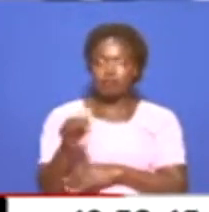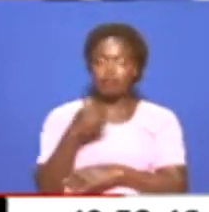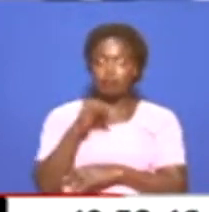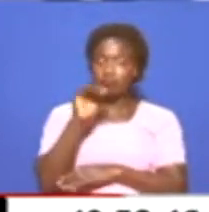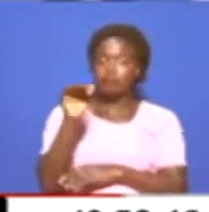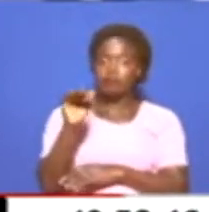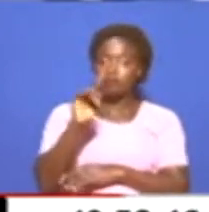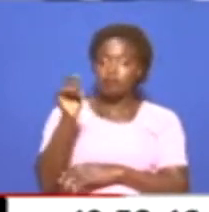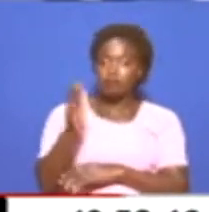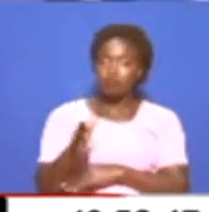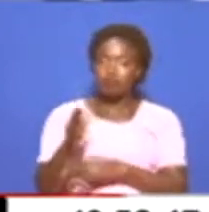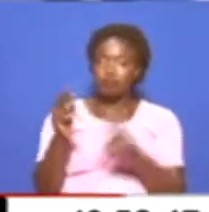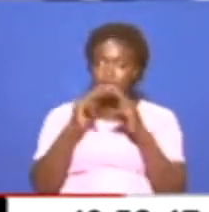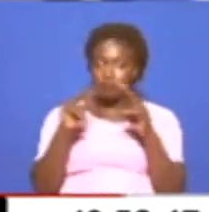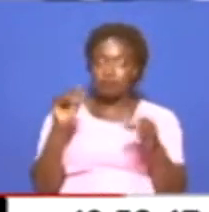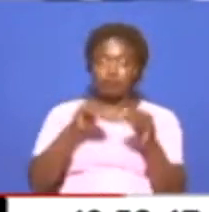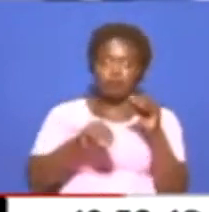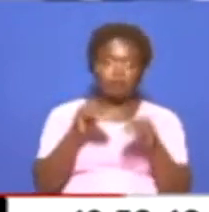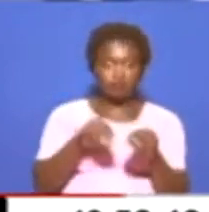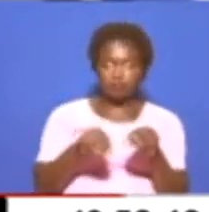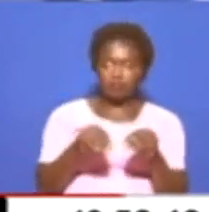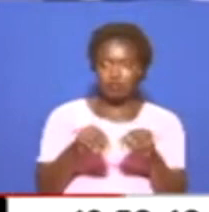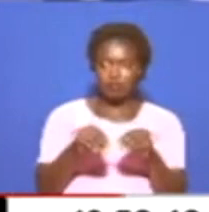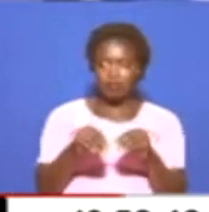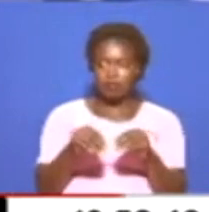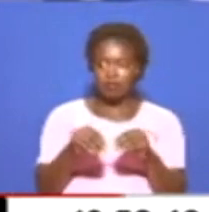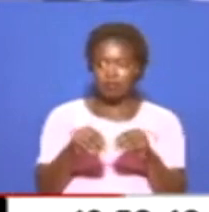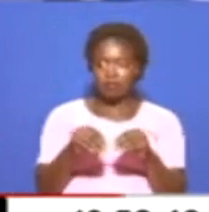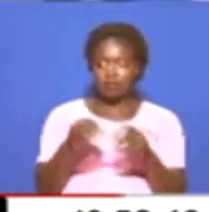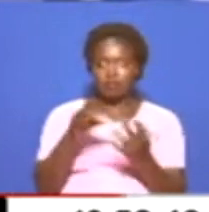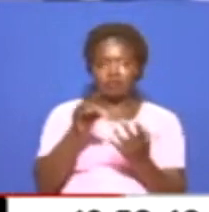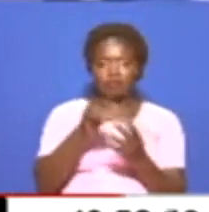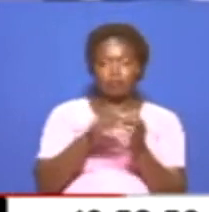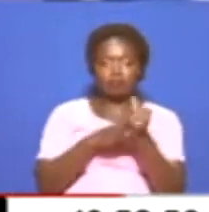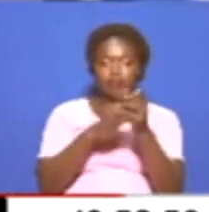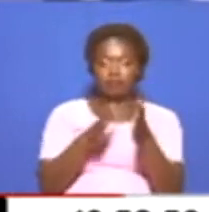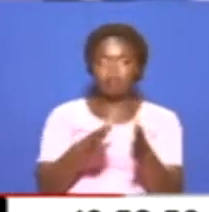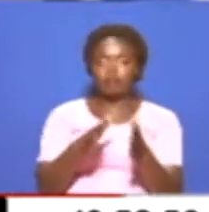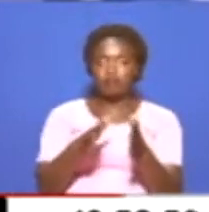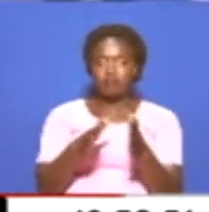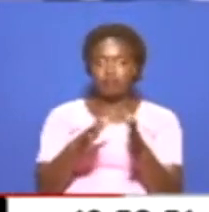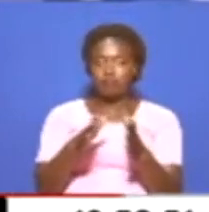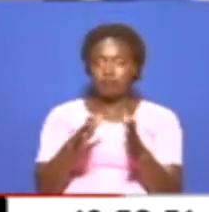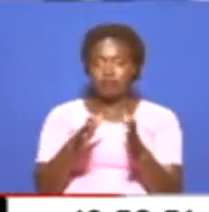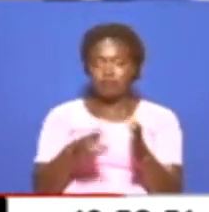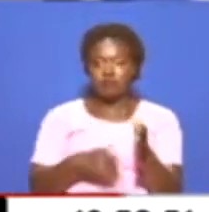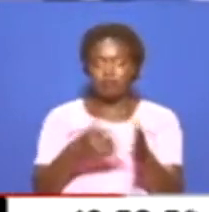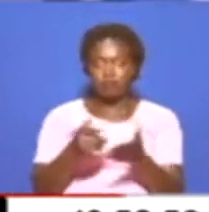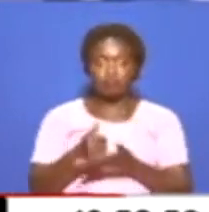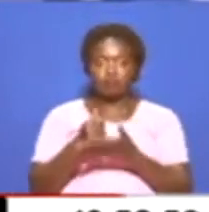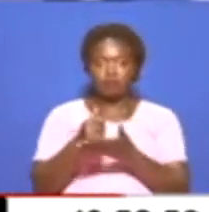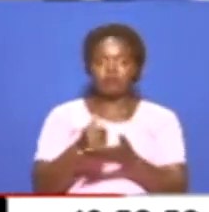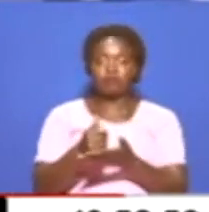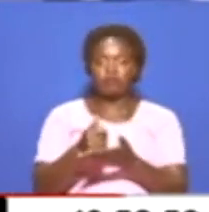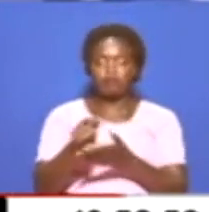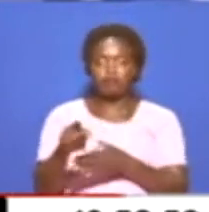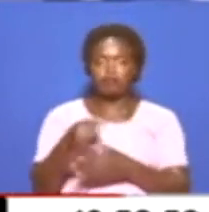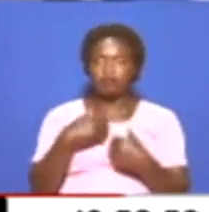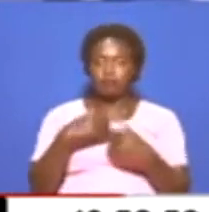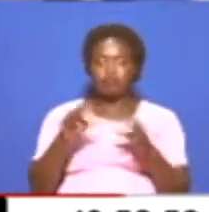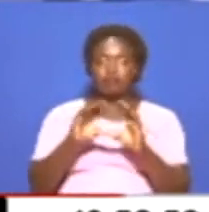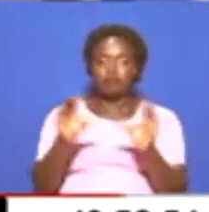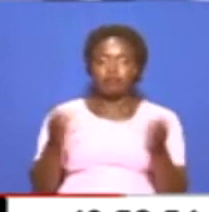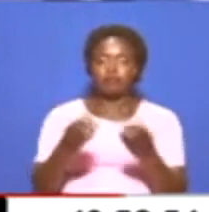I will actually request Kenyans yes. to do peaceful elections mm-hmm. and they choose the leader that you see is going to help the need that you have as a community, as